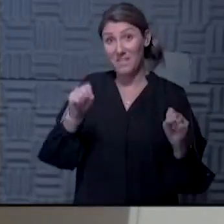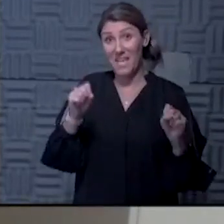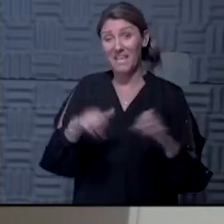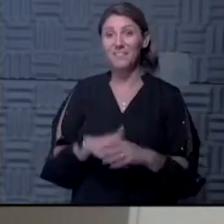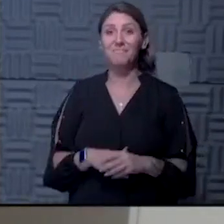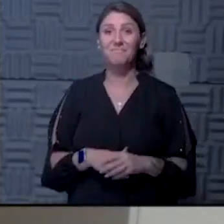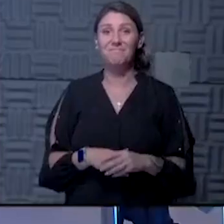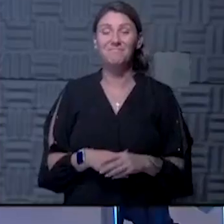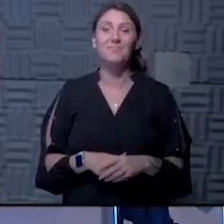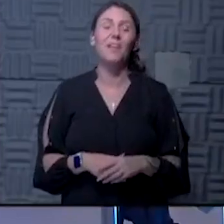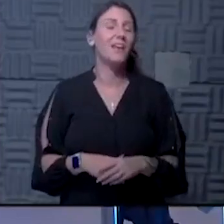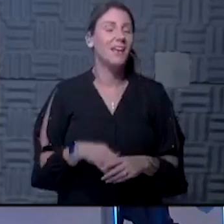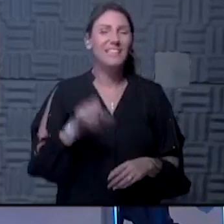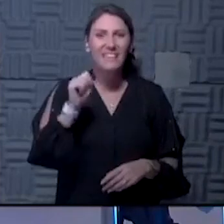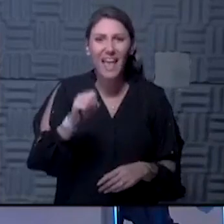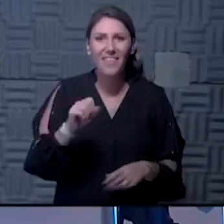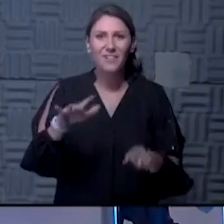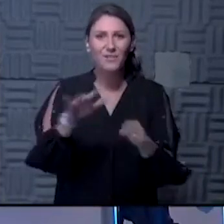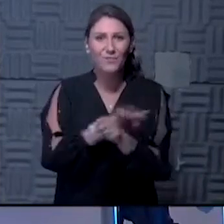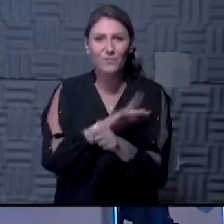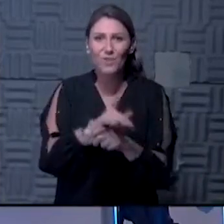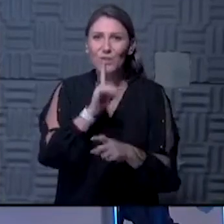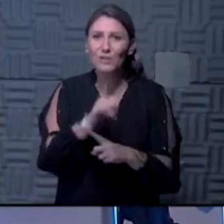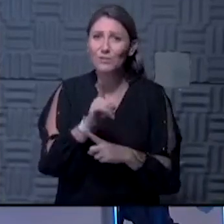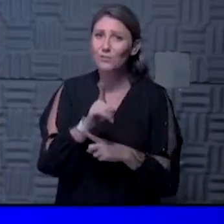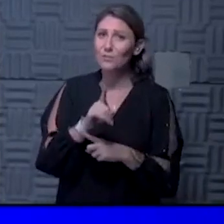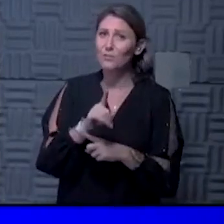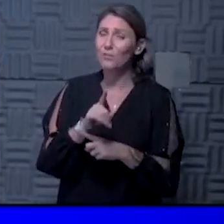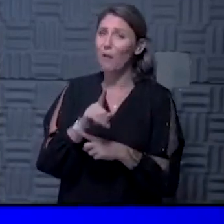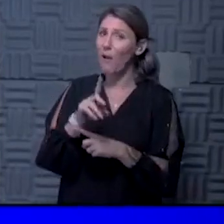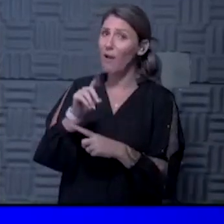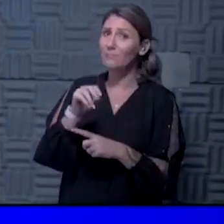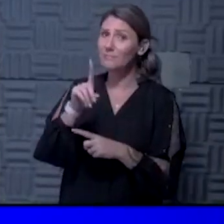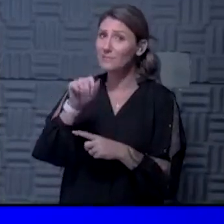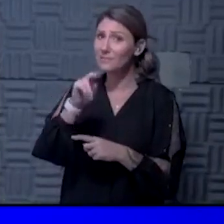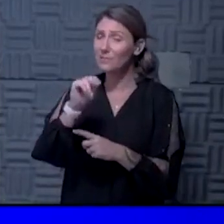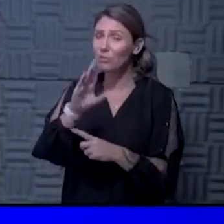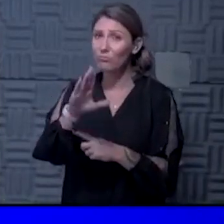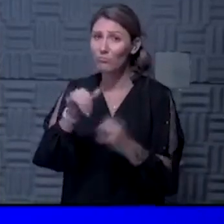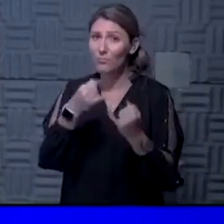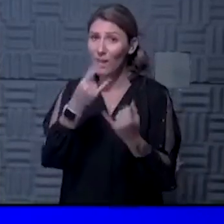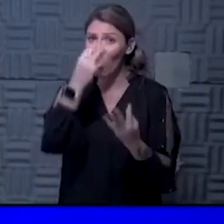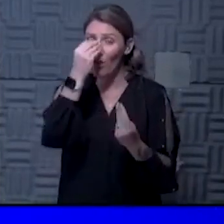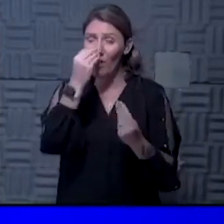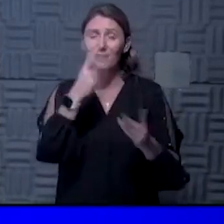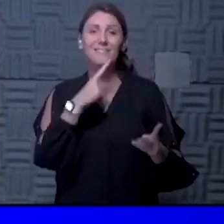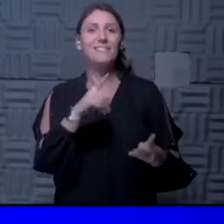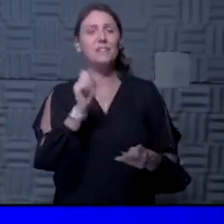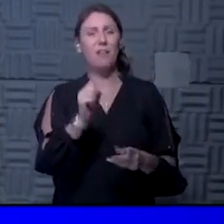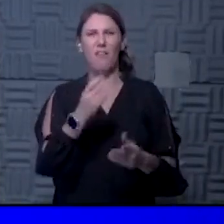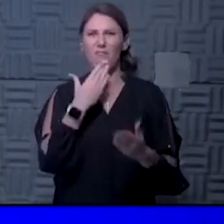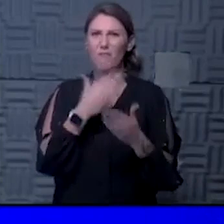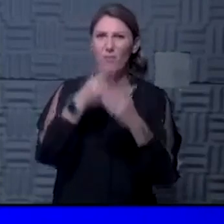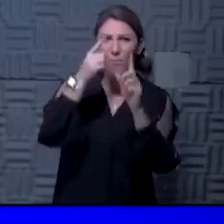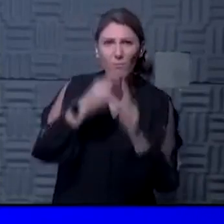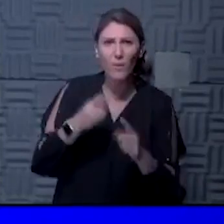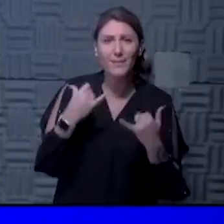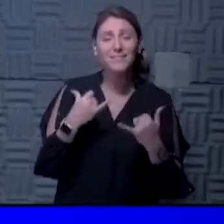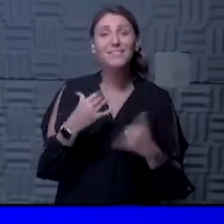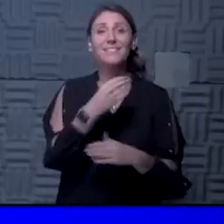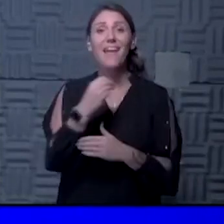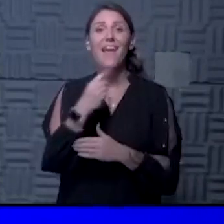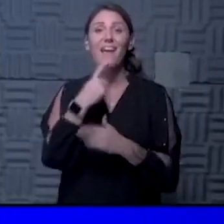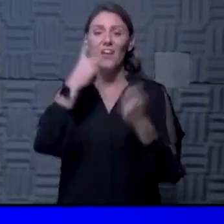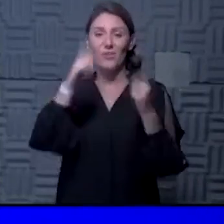Godspeed. Well, I think that's just totally true. Hawk, final thoughts? Yeah, absolutely. I mean, again, so many good thoughts today and points today. I would absolutely agree with that. It's